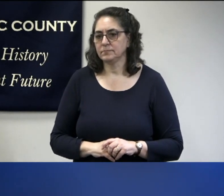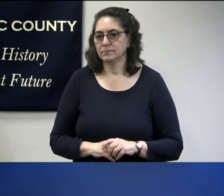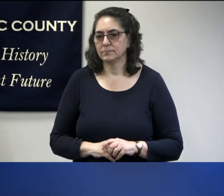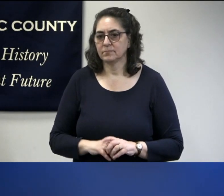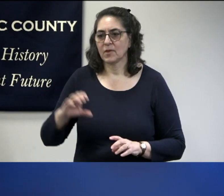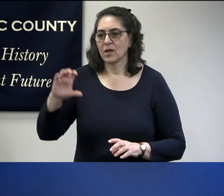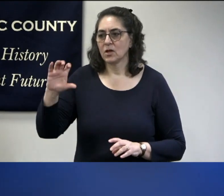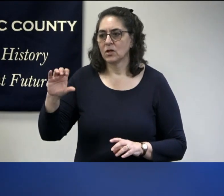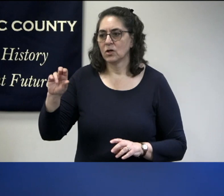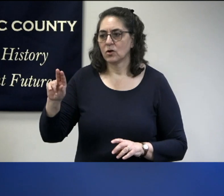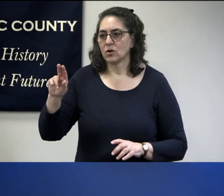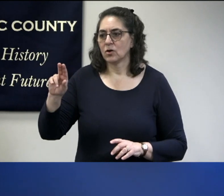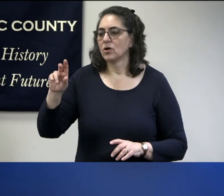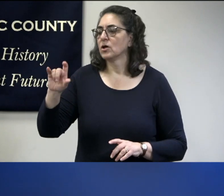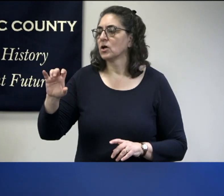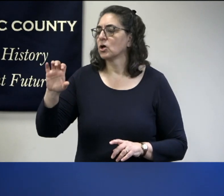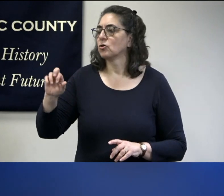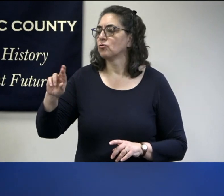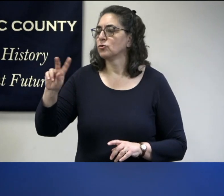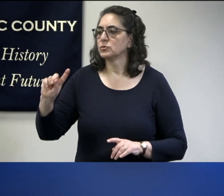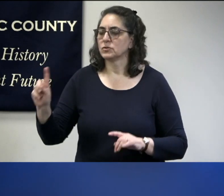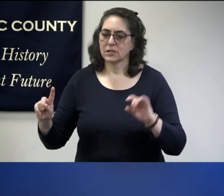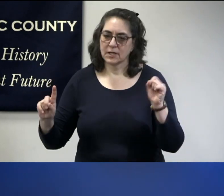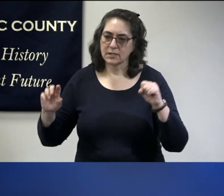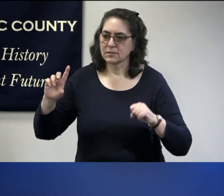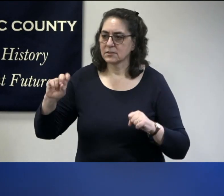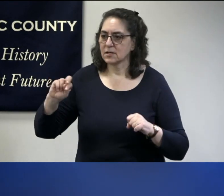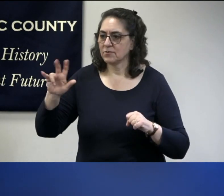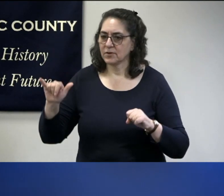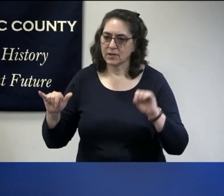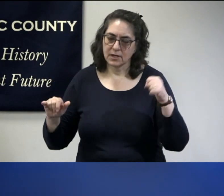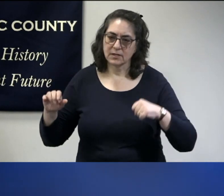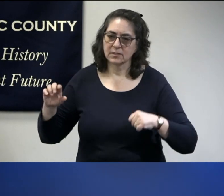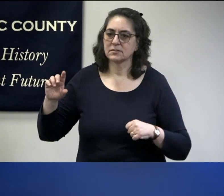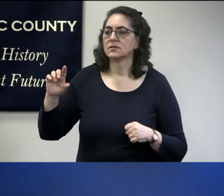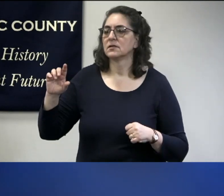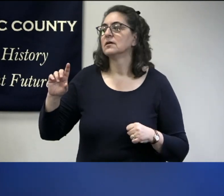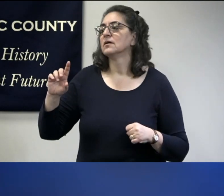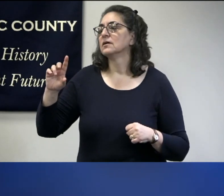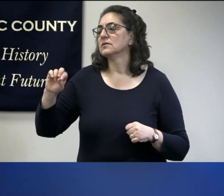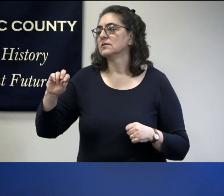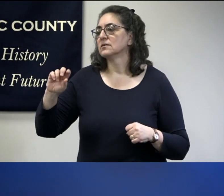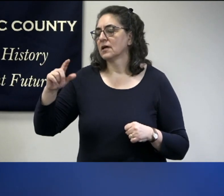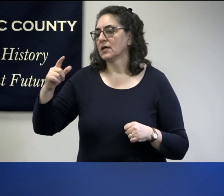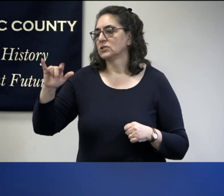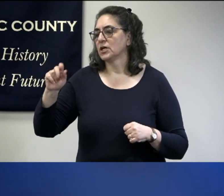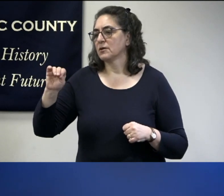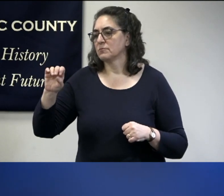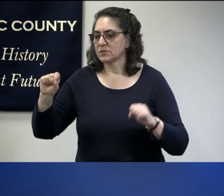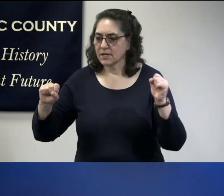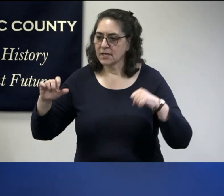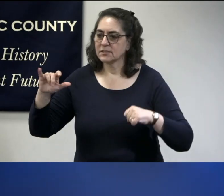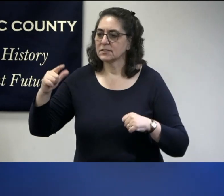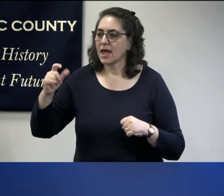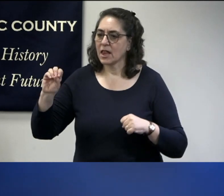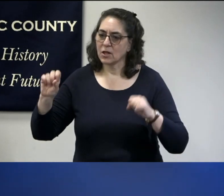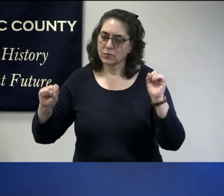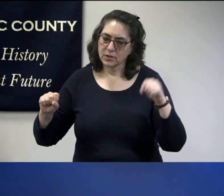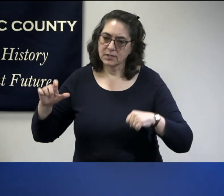County Commissioners Cruz? Yes. Duffy? Yes. Gallo? Yes. James? Yes. Lepore? Yes. Deputy